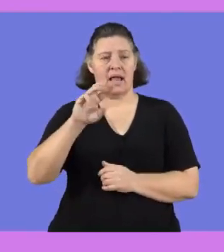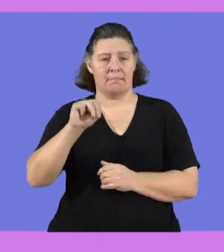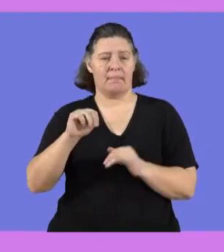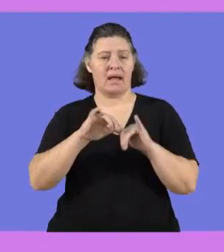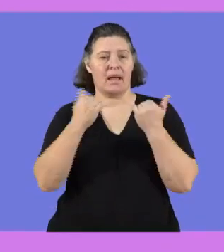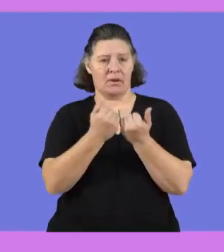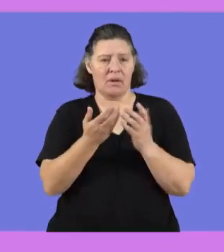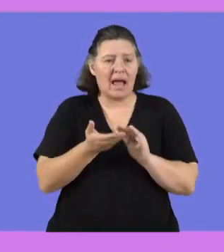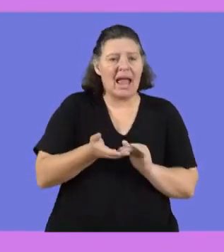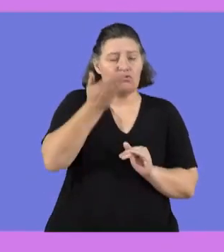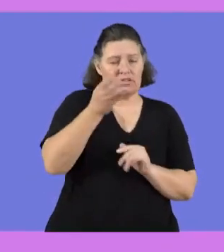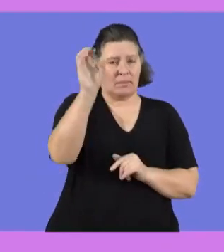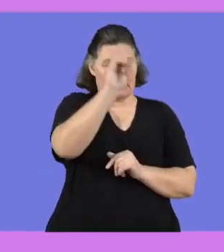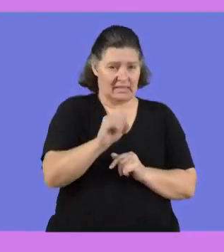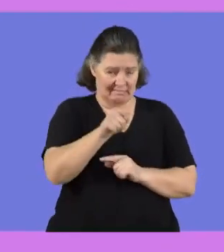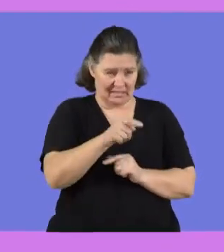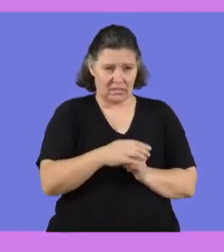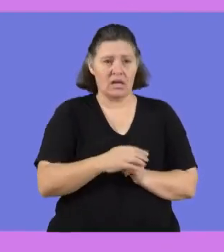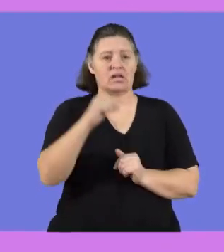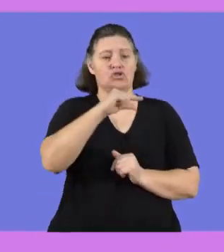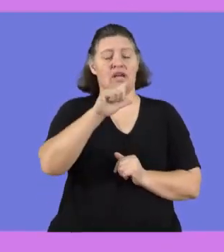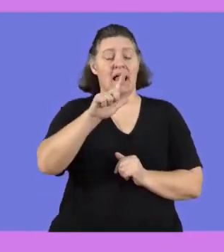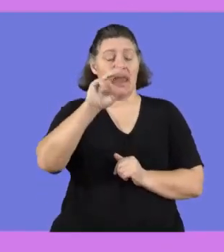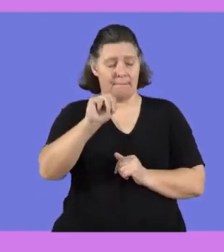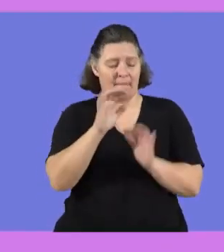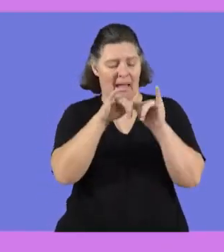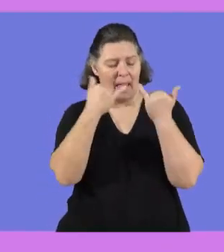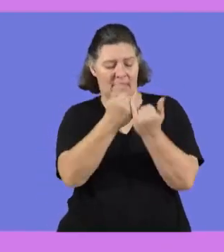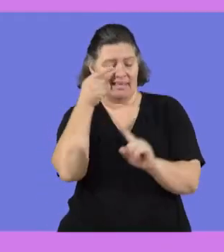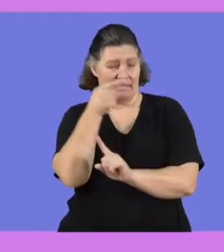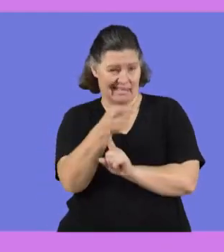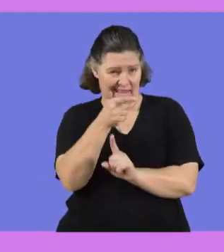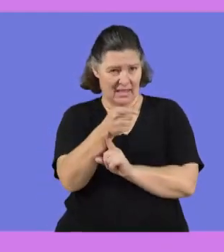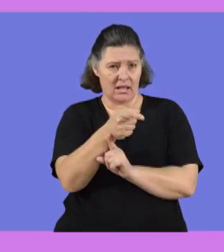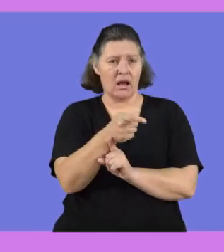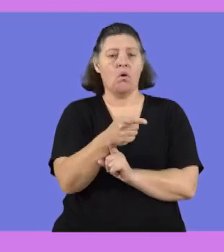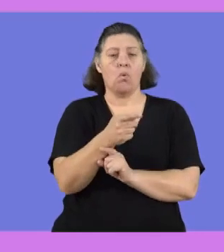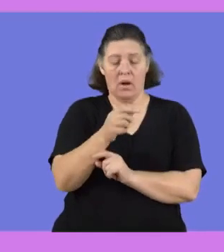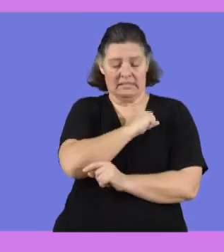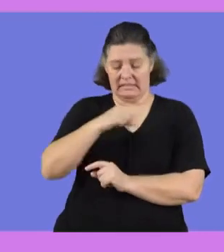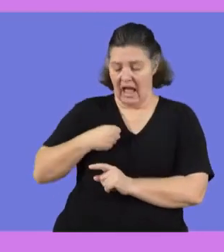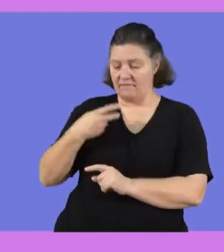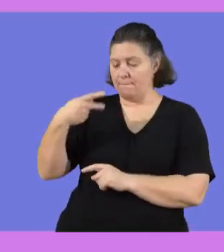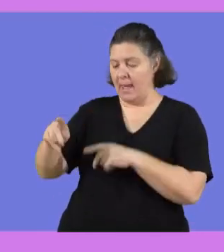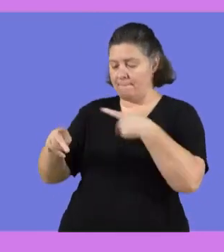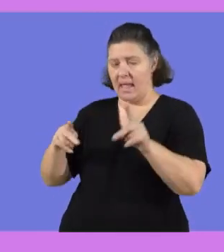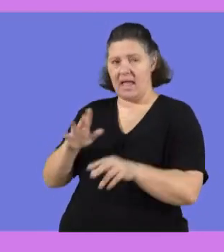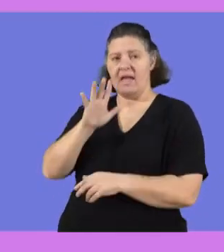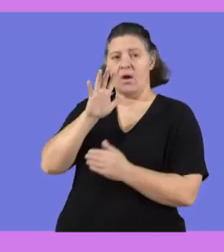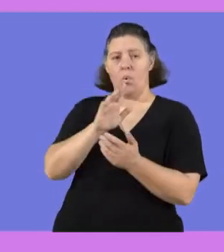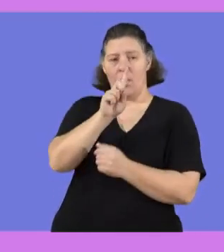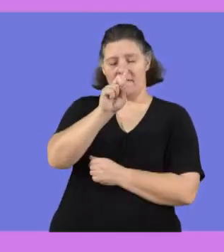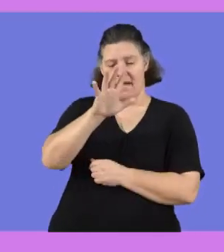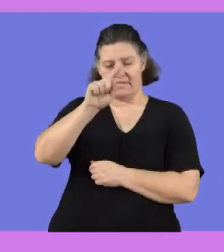is a practice, of course. Increase a value by a given percentage practice question. GLM is a